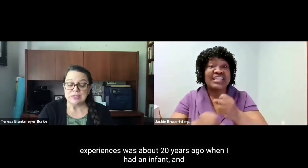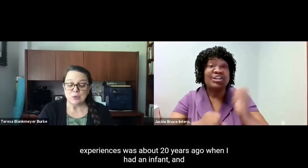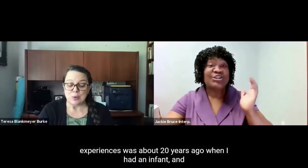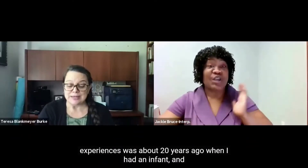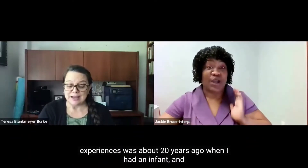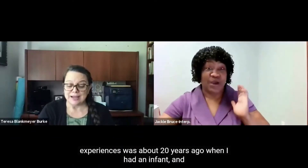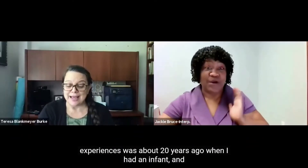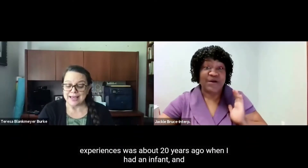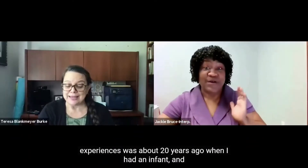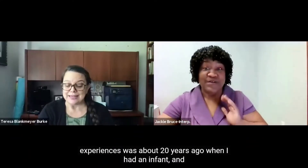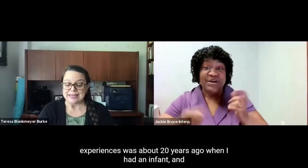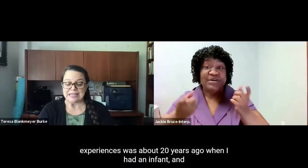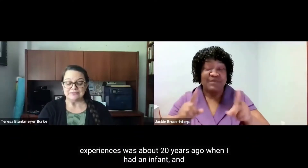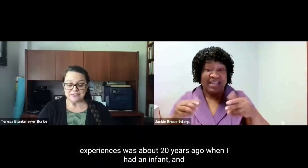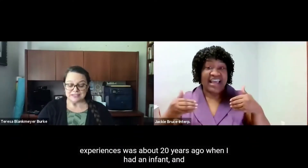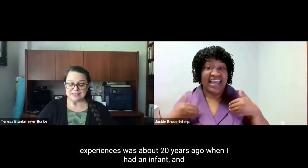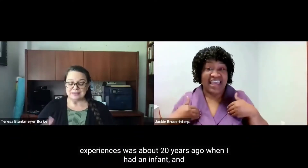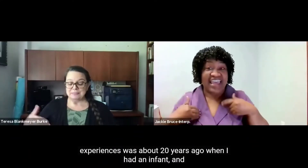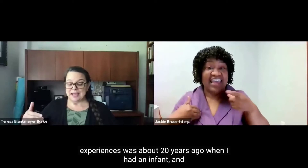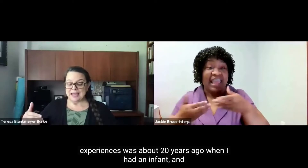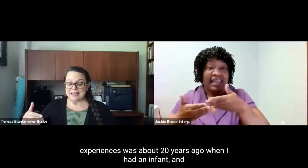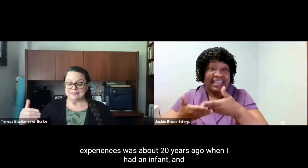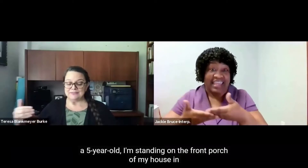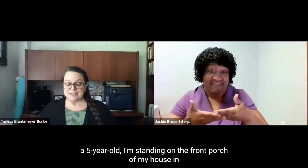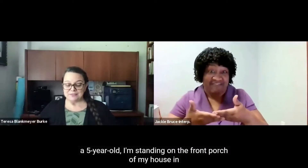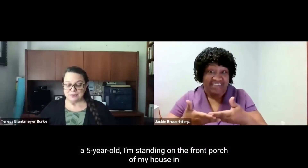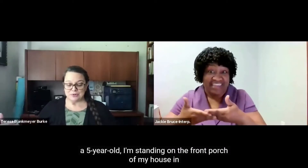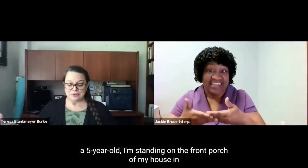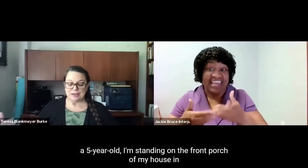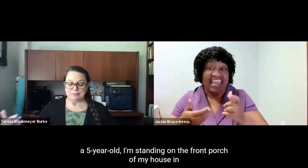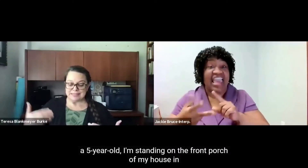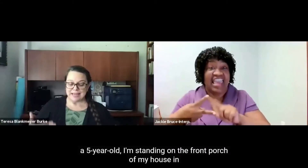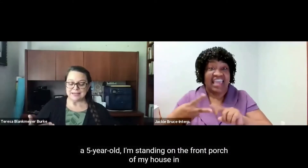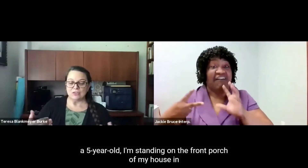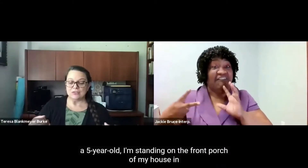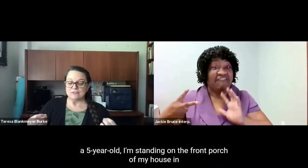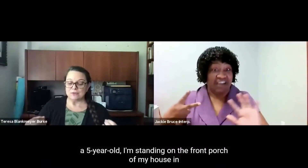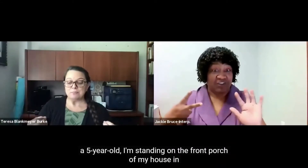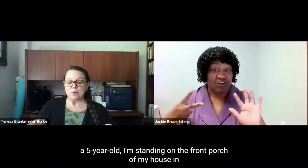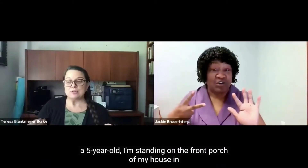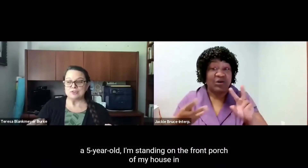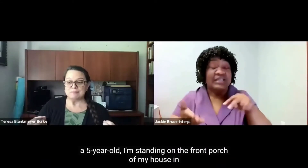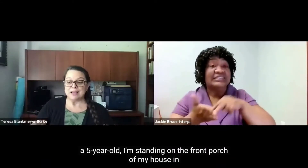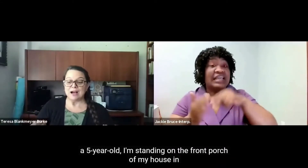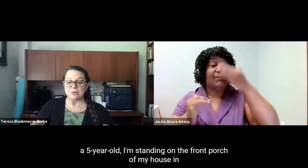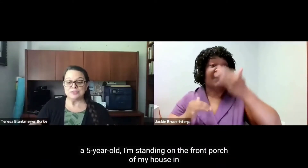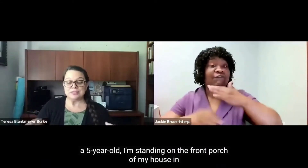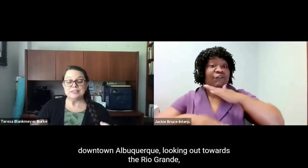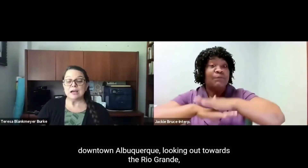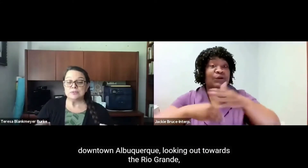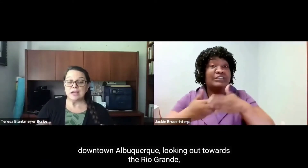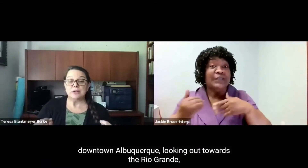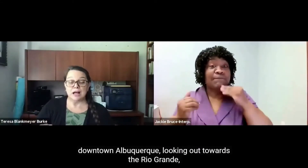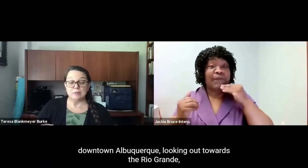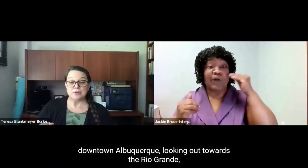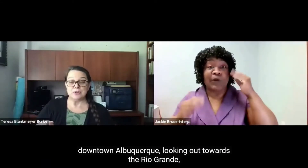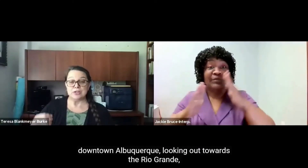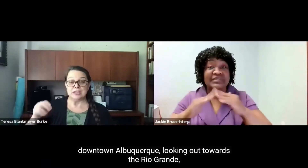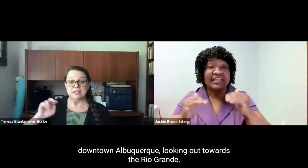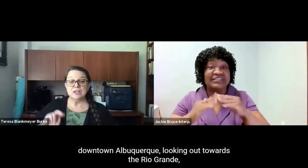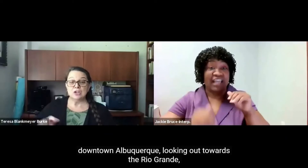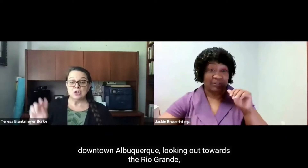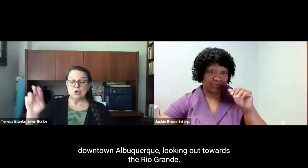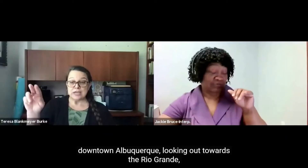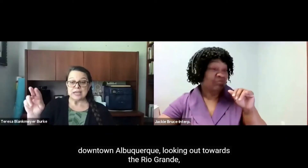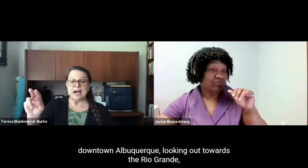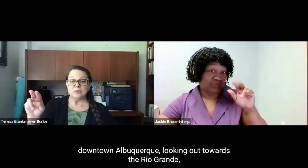ago when I had an infant and a 5-year-old. I'm standing on the front porch of my house in downtown